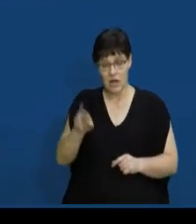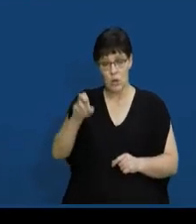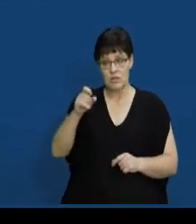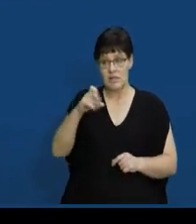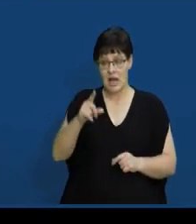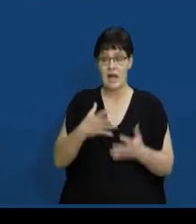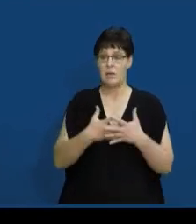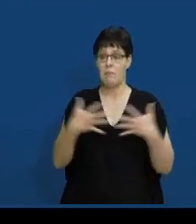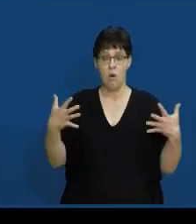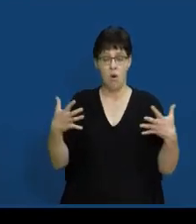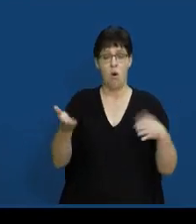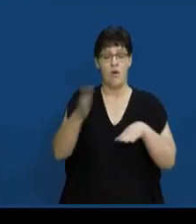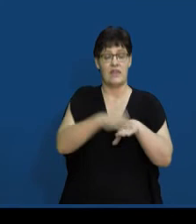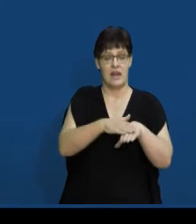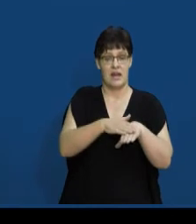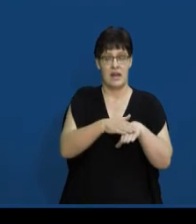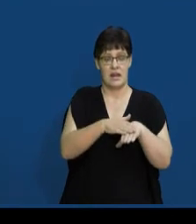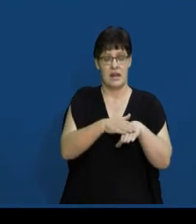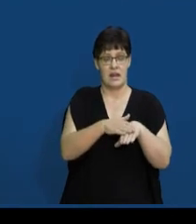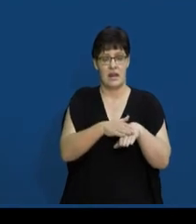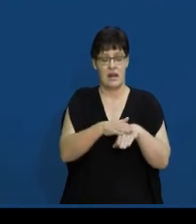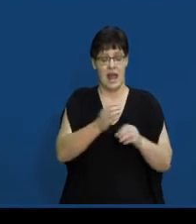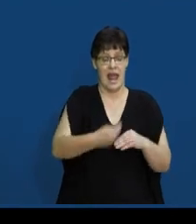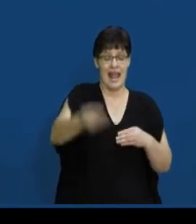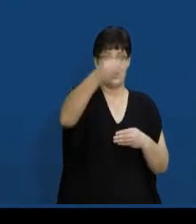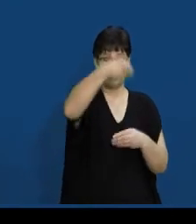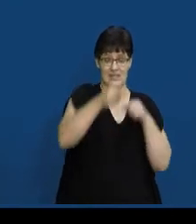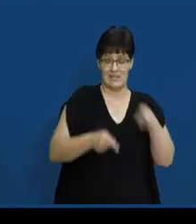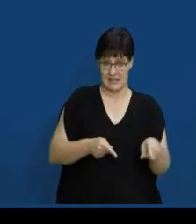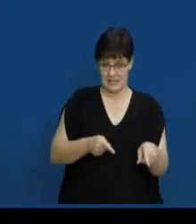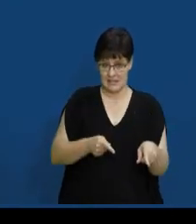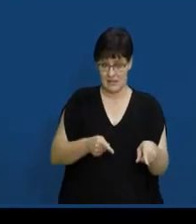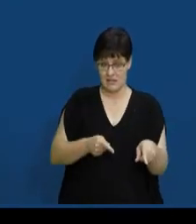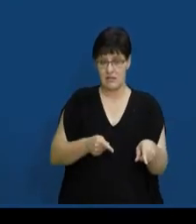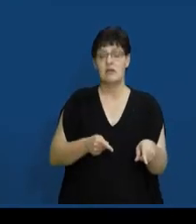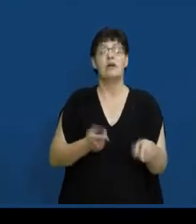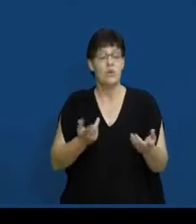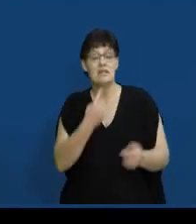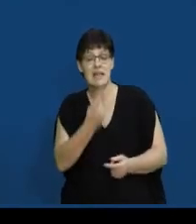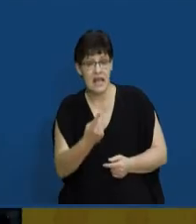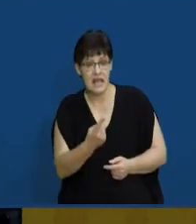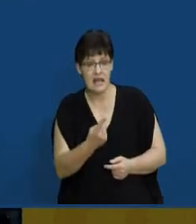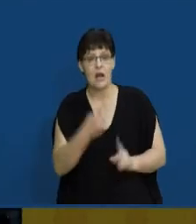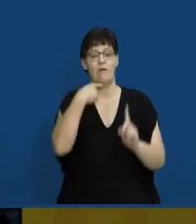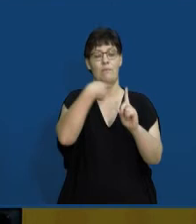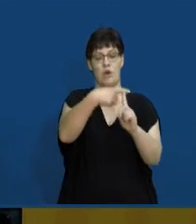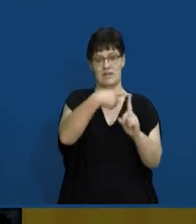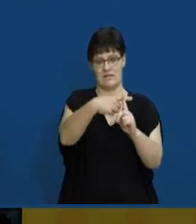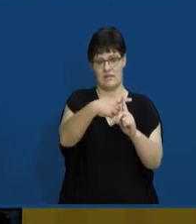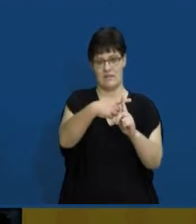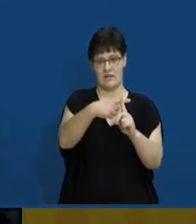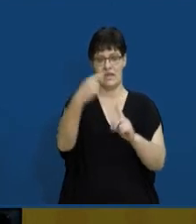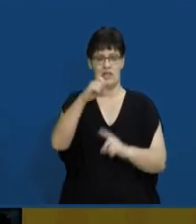greater than your interest rate, we are referring to that as positive